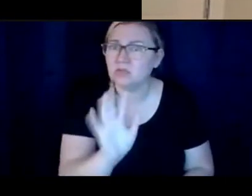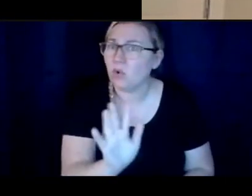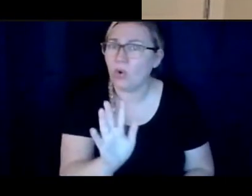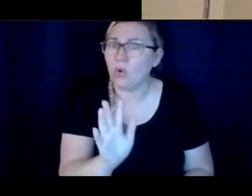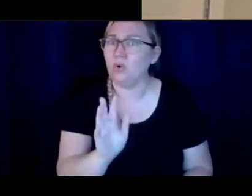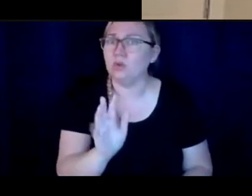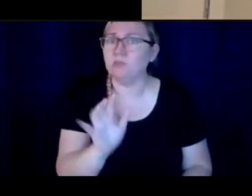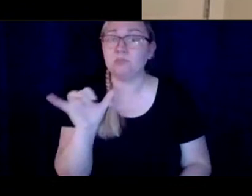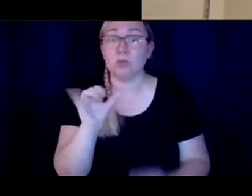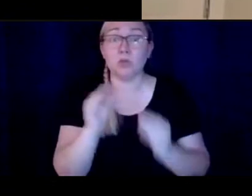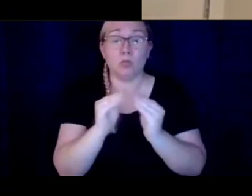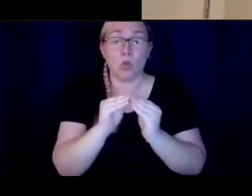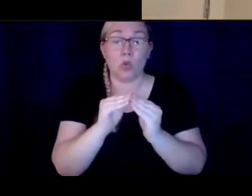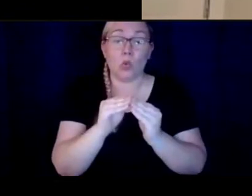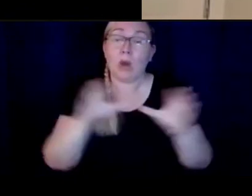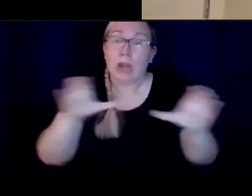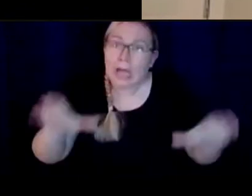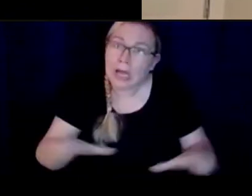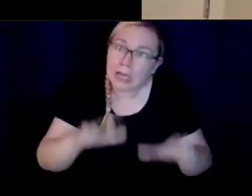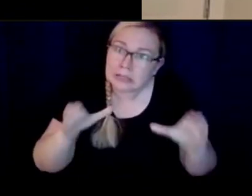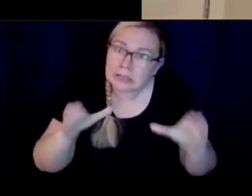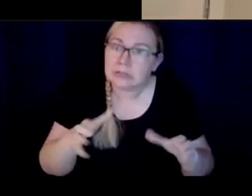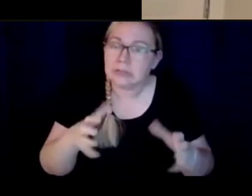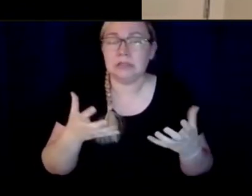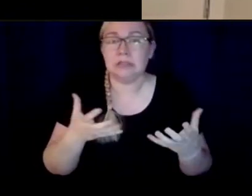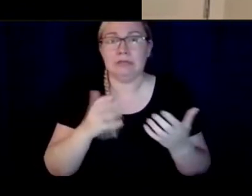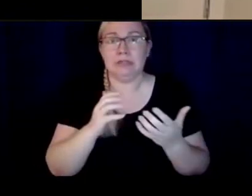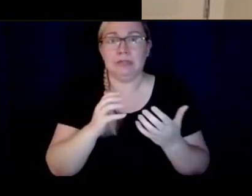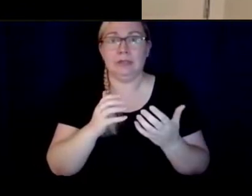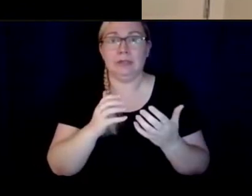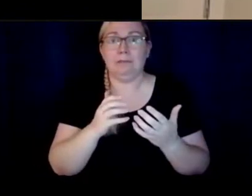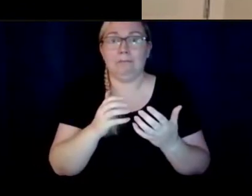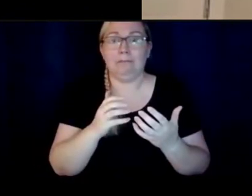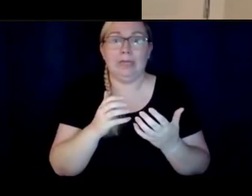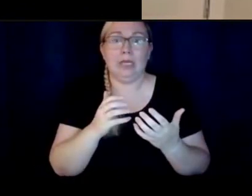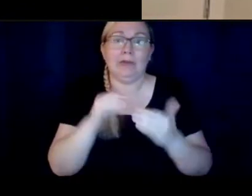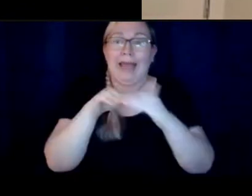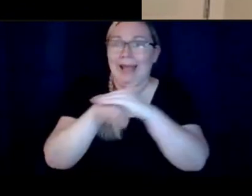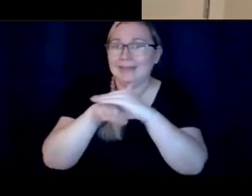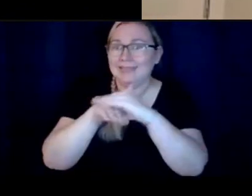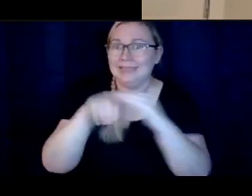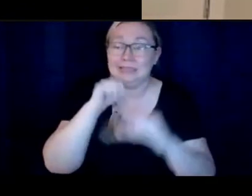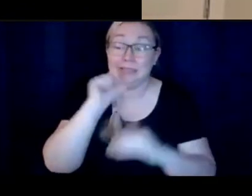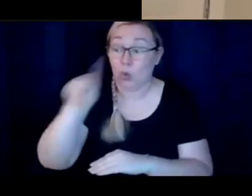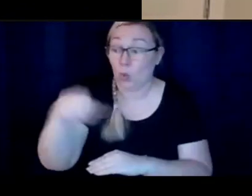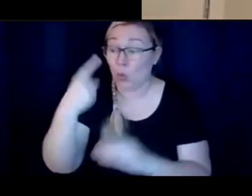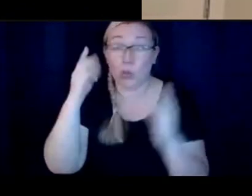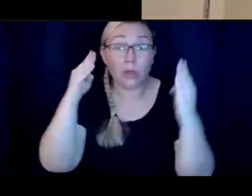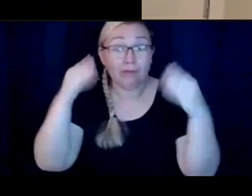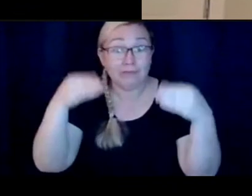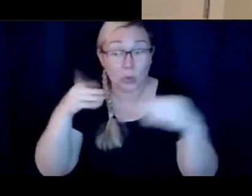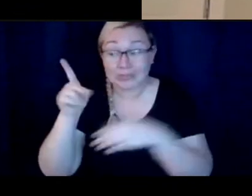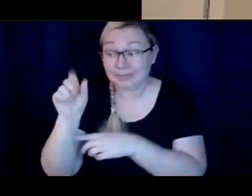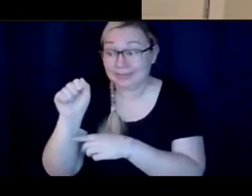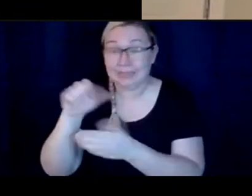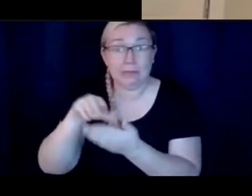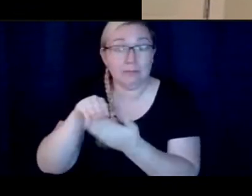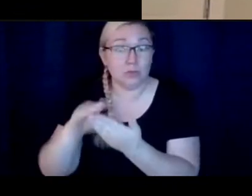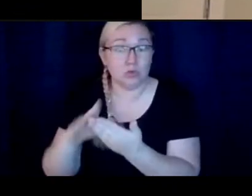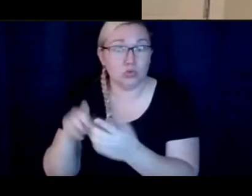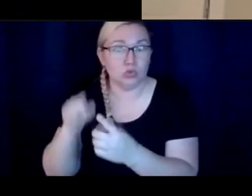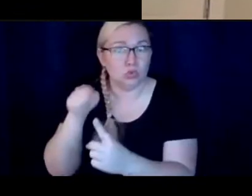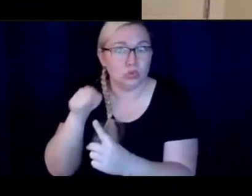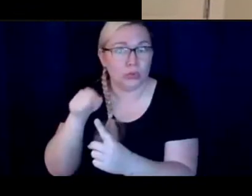You can also be more proactive about access, right? Not just focusing on disabled students, right?